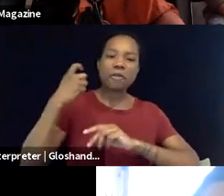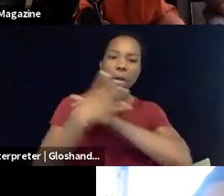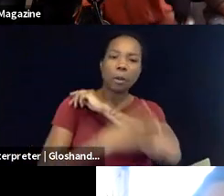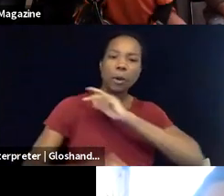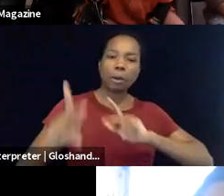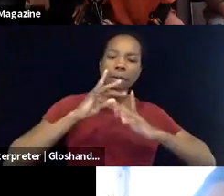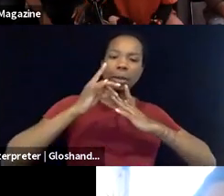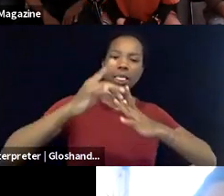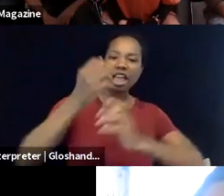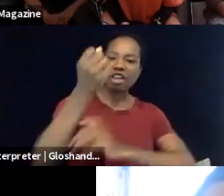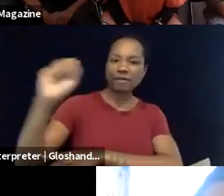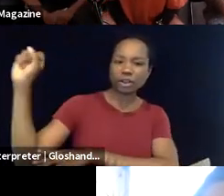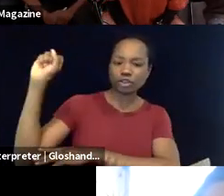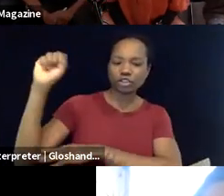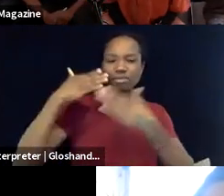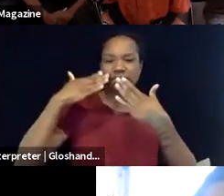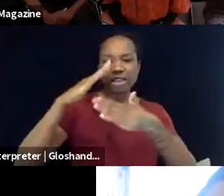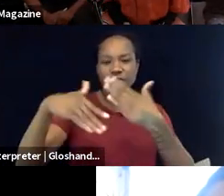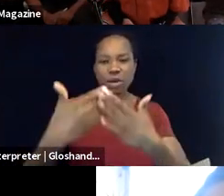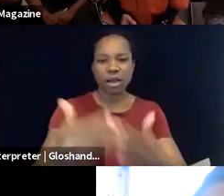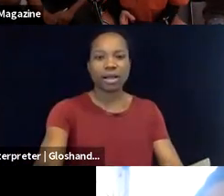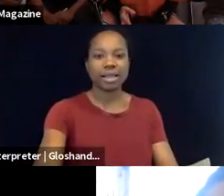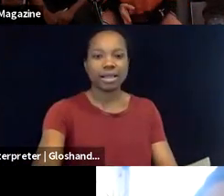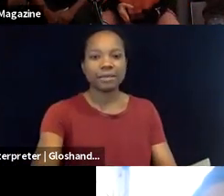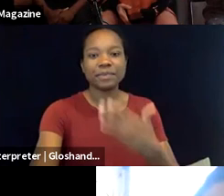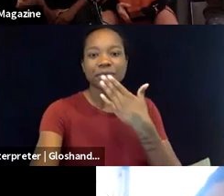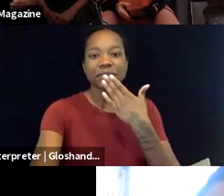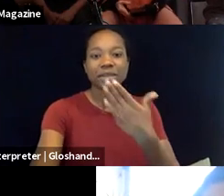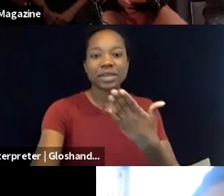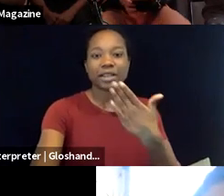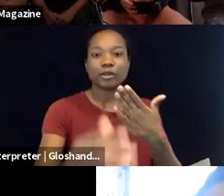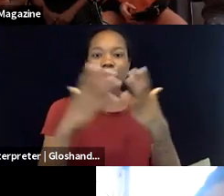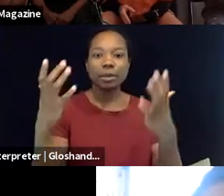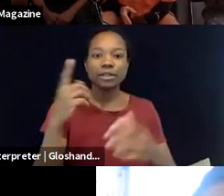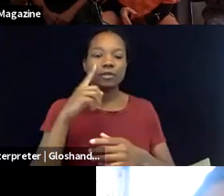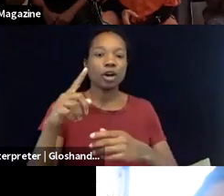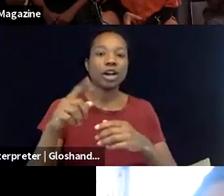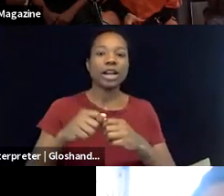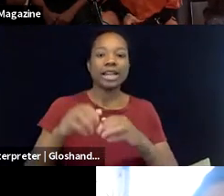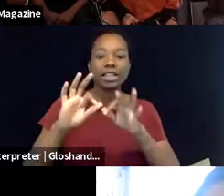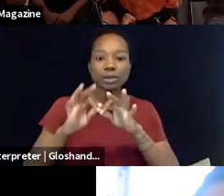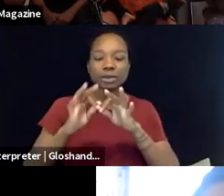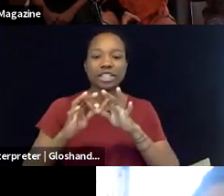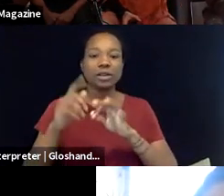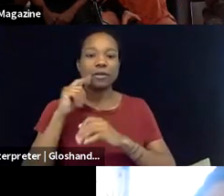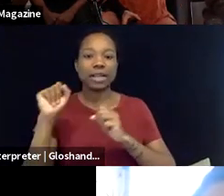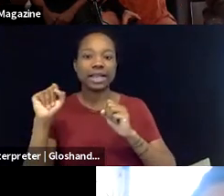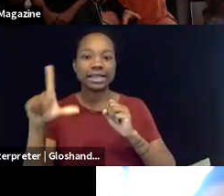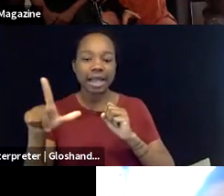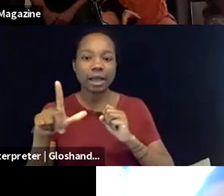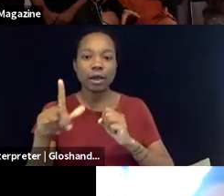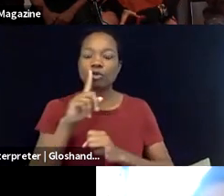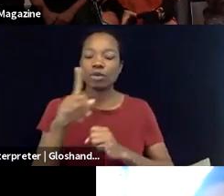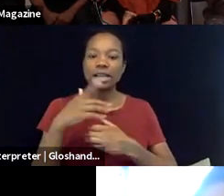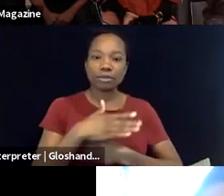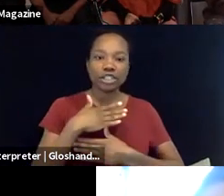revolution. Thank you, everybody. And thank you so much for the interpretation, for the sign language. Oh. We really appreciate it and loved it.